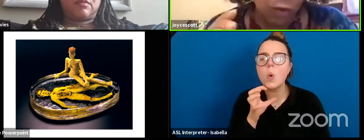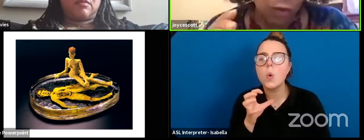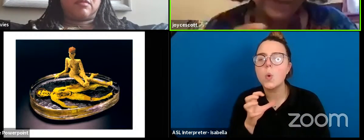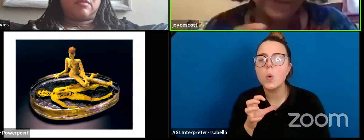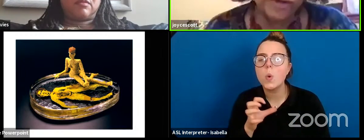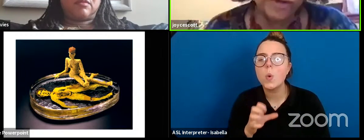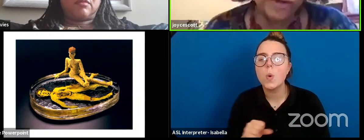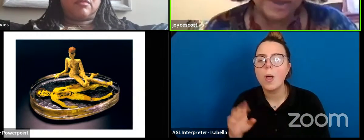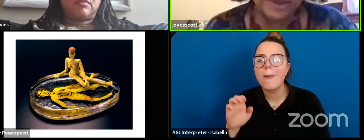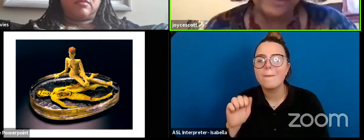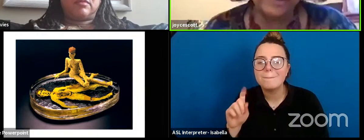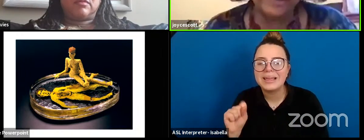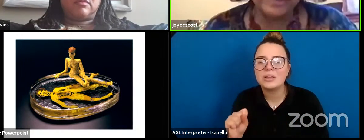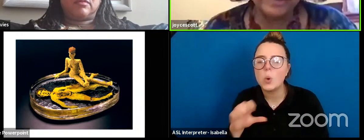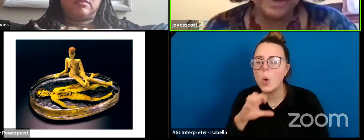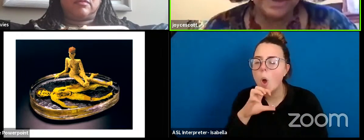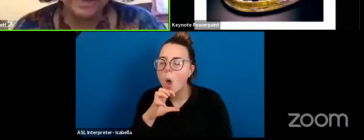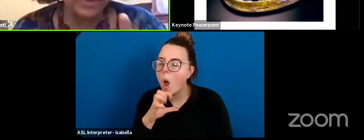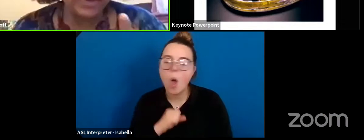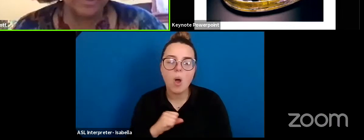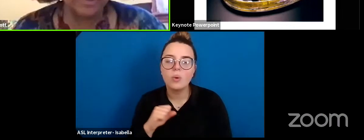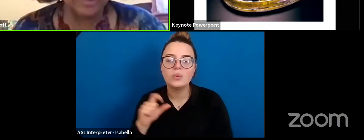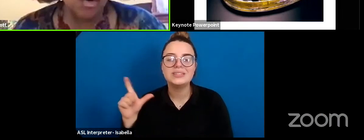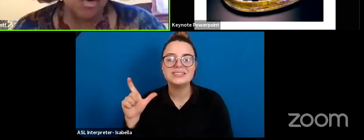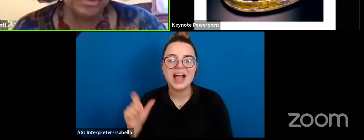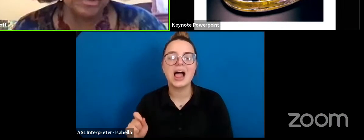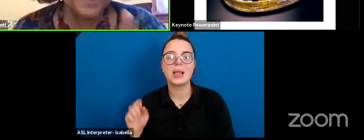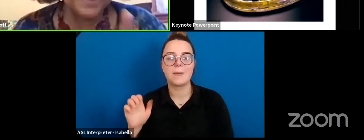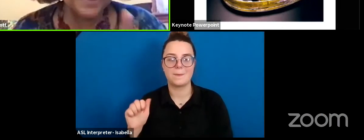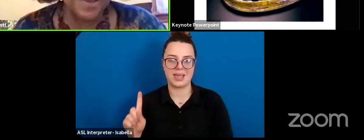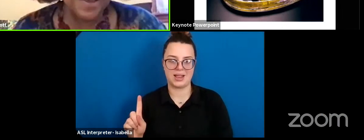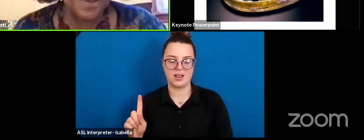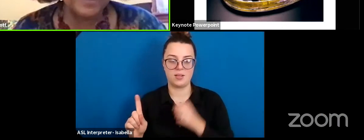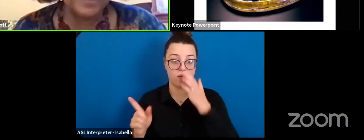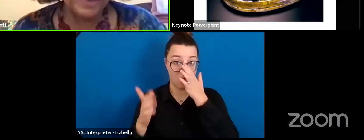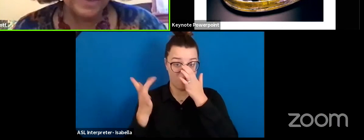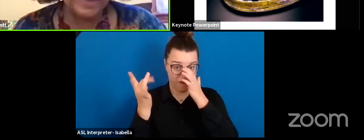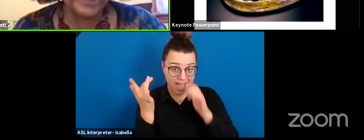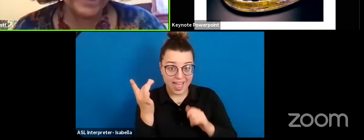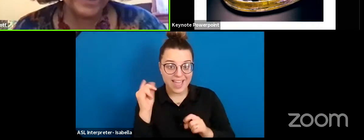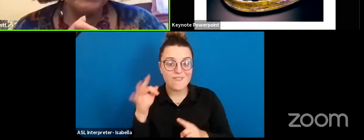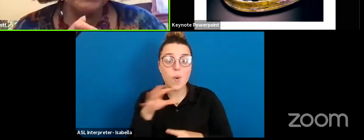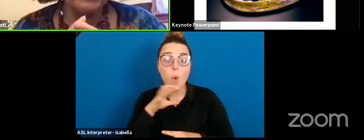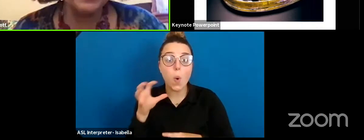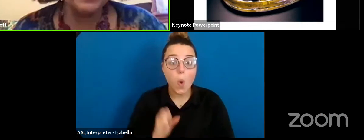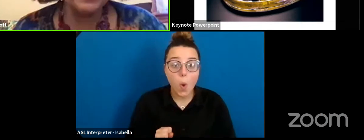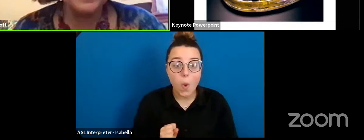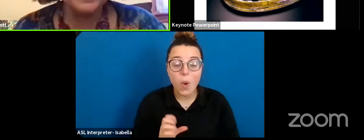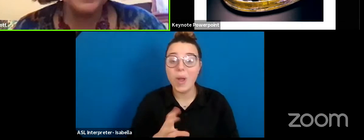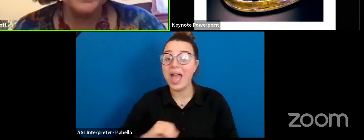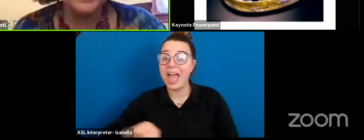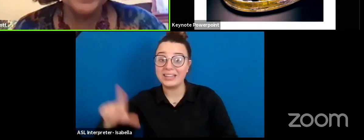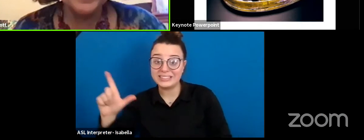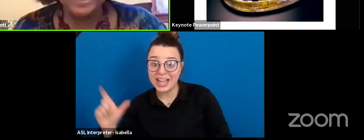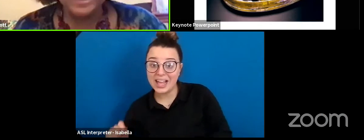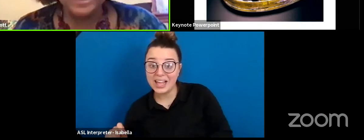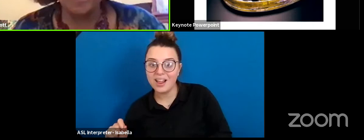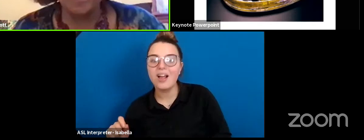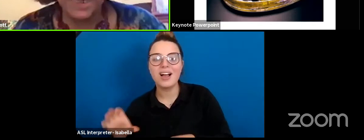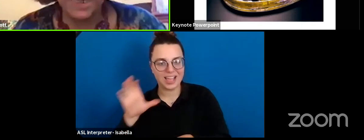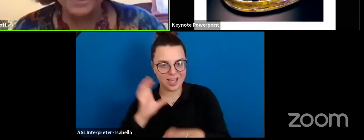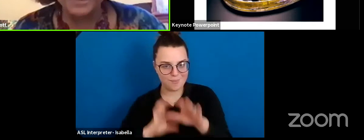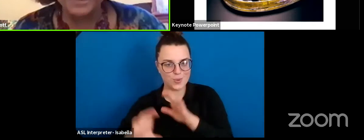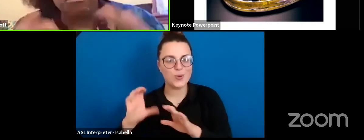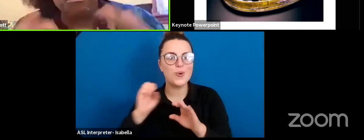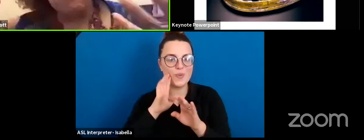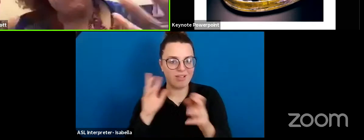old Italian beads? Because if they're old and Italian, they're chemically compatible. They told me I got